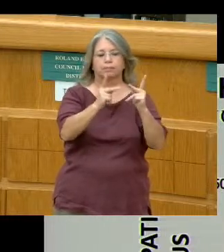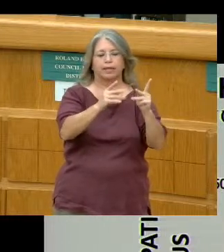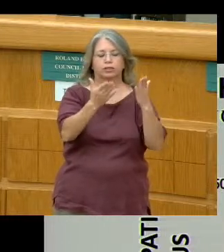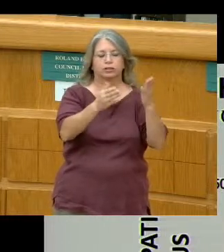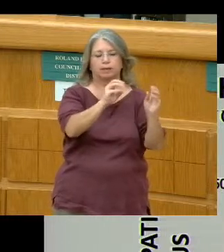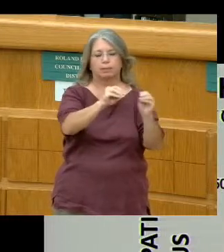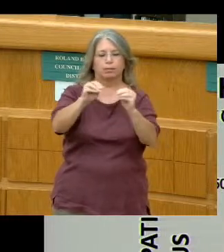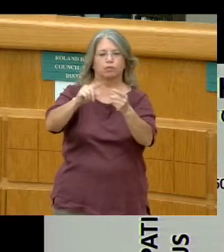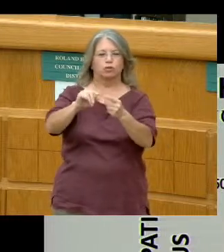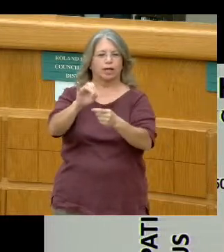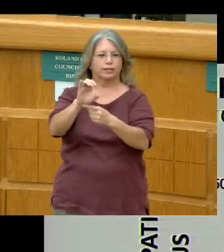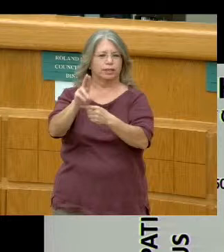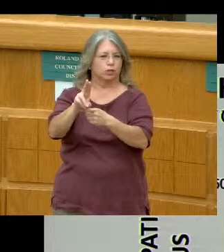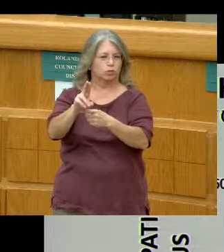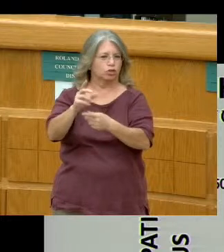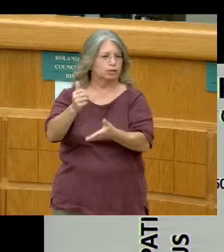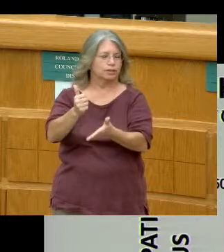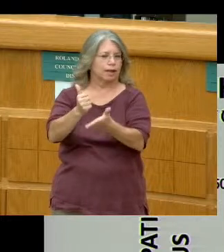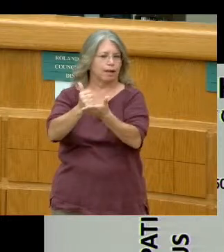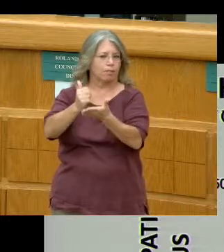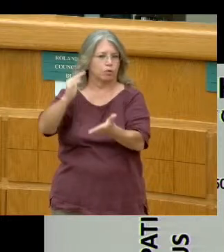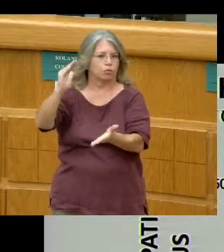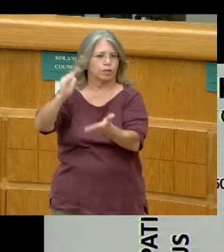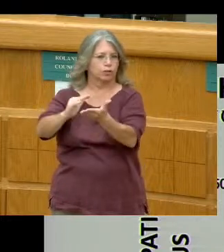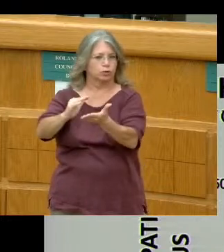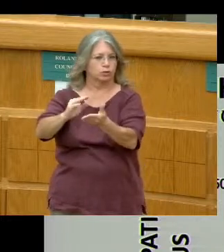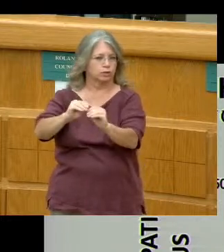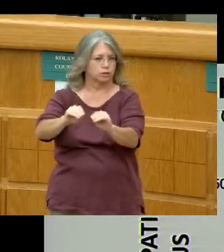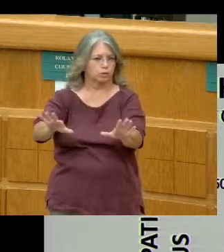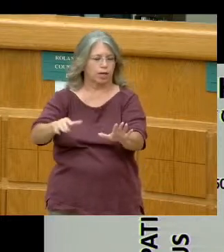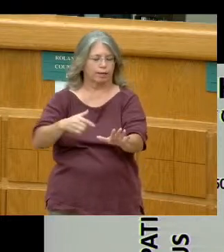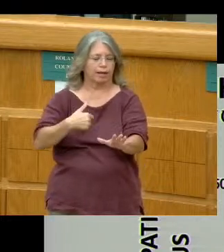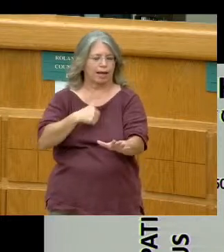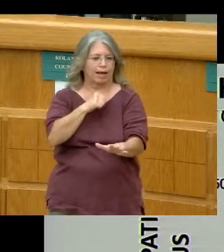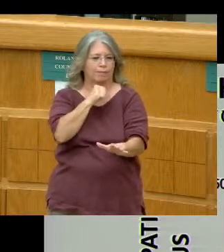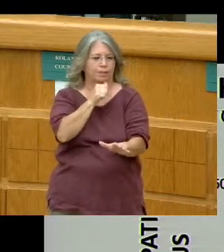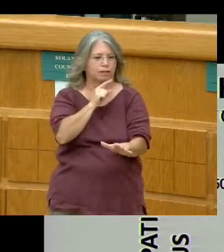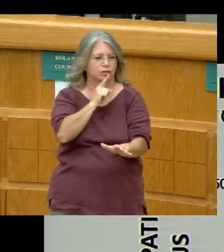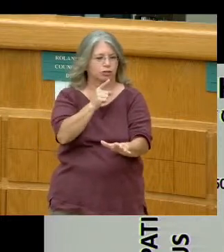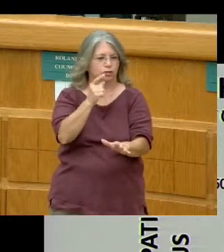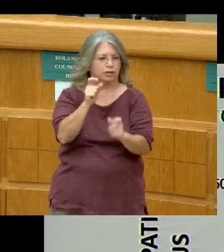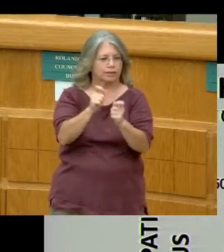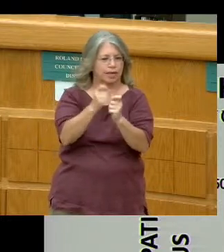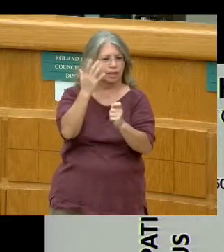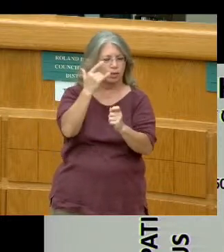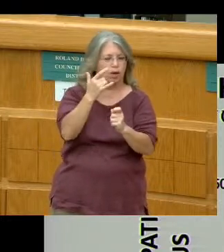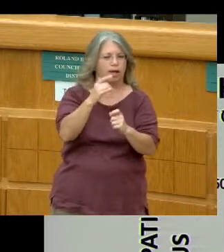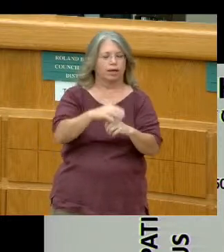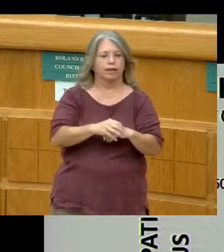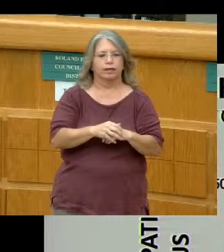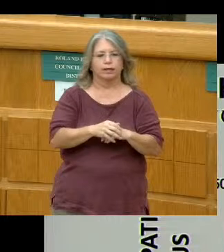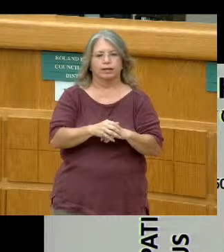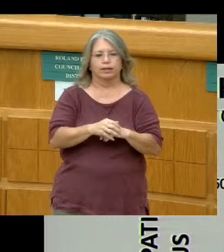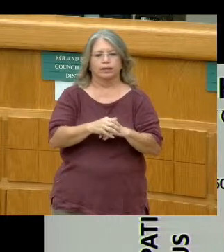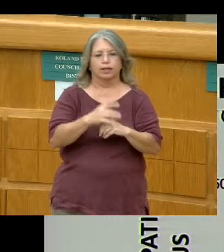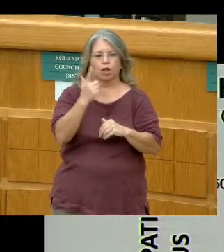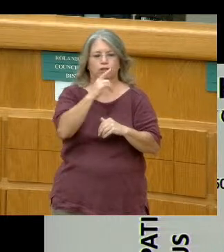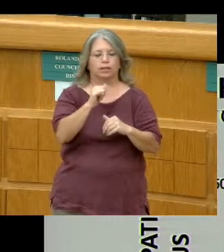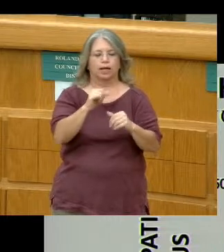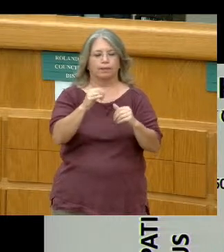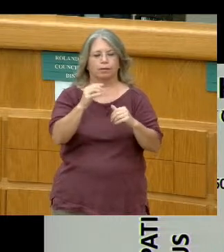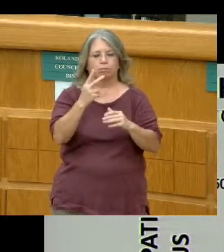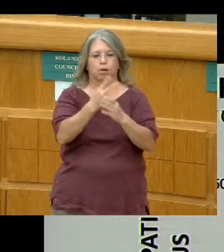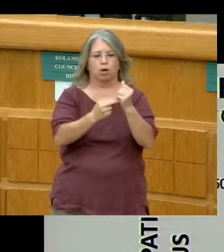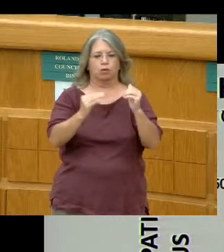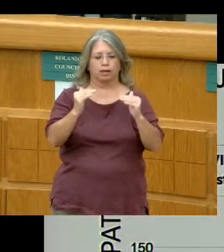around. I'm not privy to why, but normally we'd expect this to peak before ICU, but it looks like they're peaking